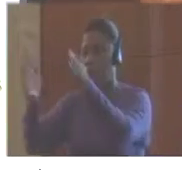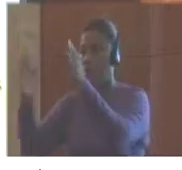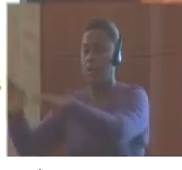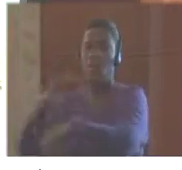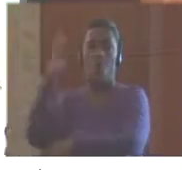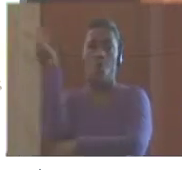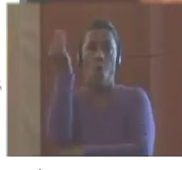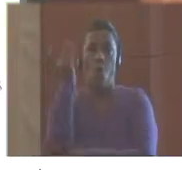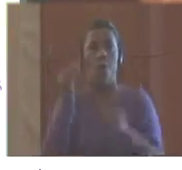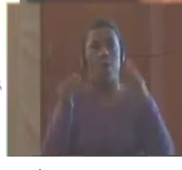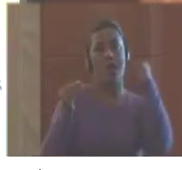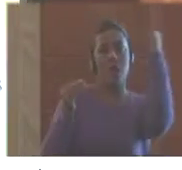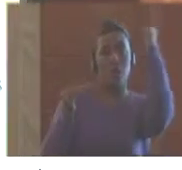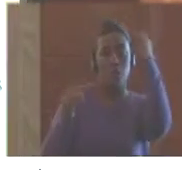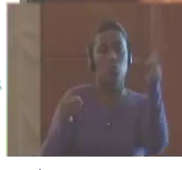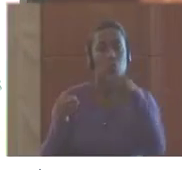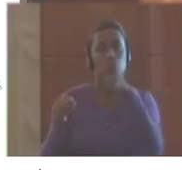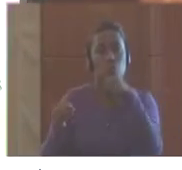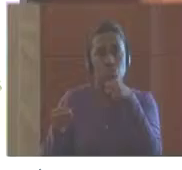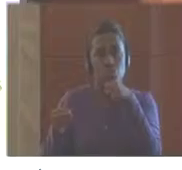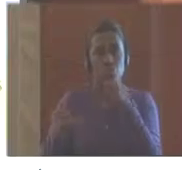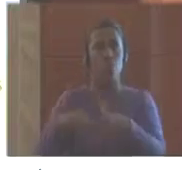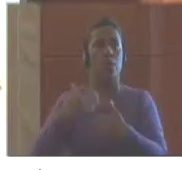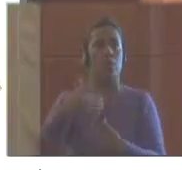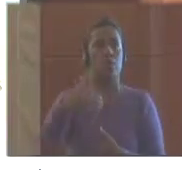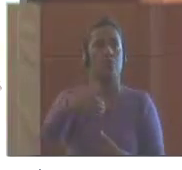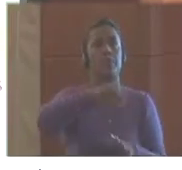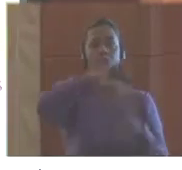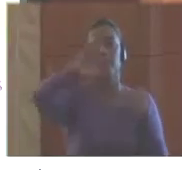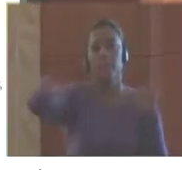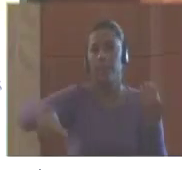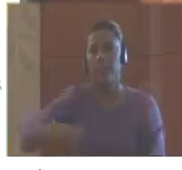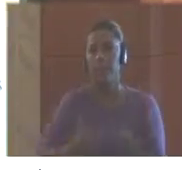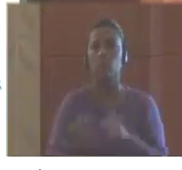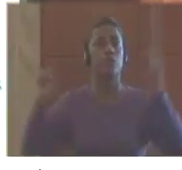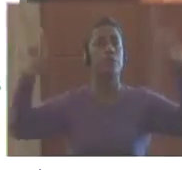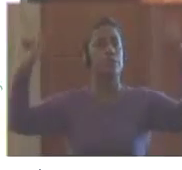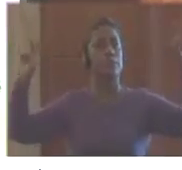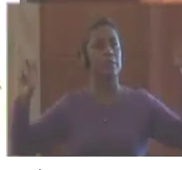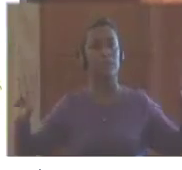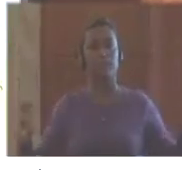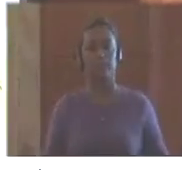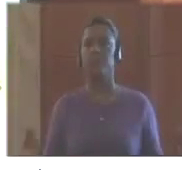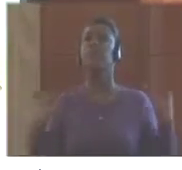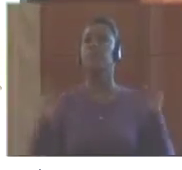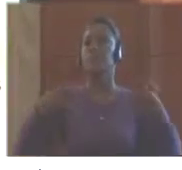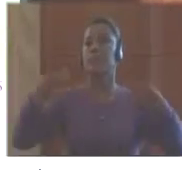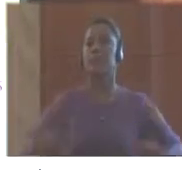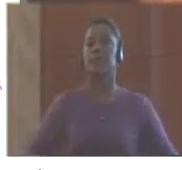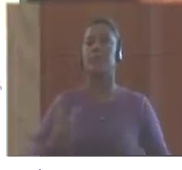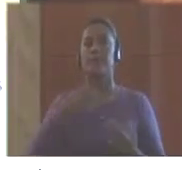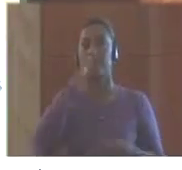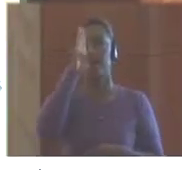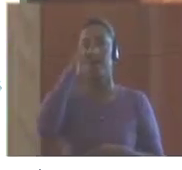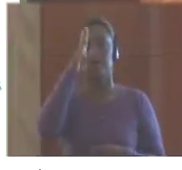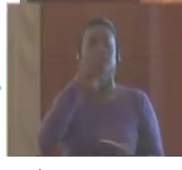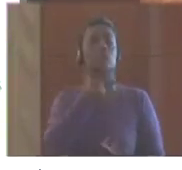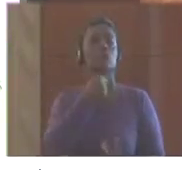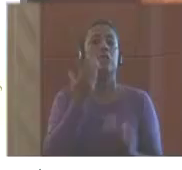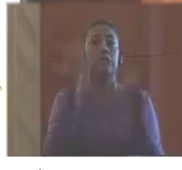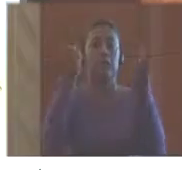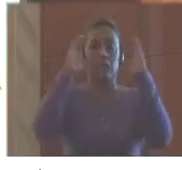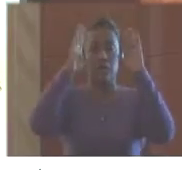everybody wants it, young people, senior citizens, environmental issues, everybody, all of